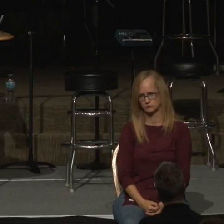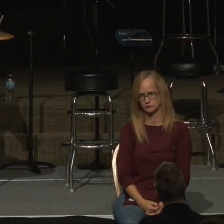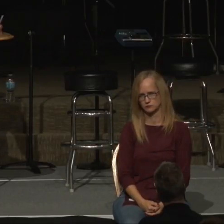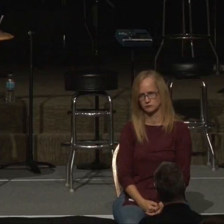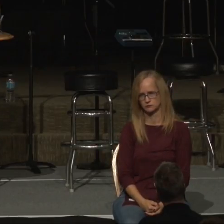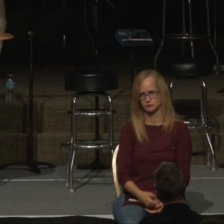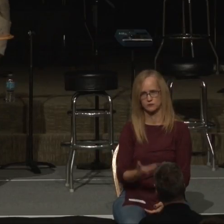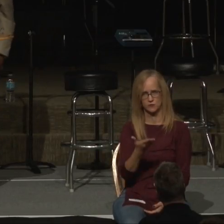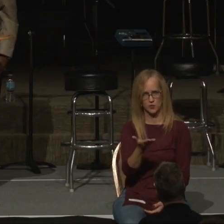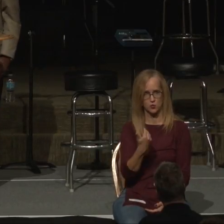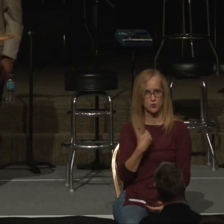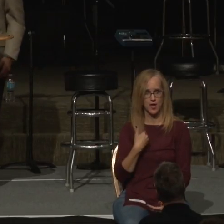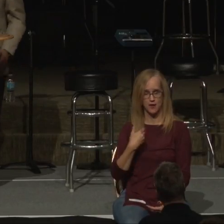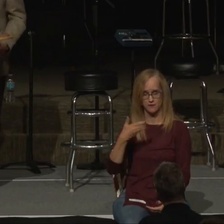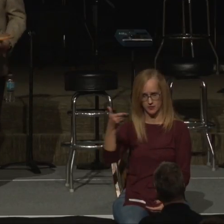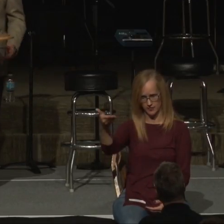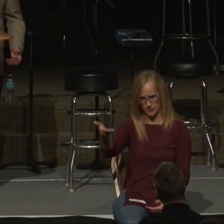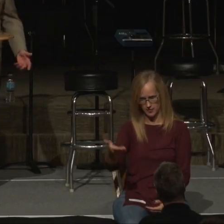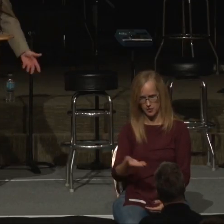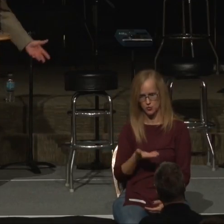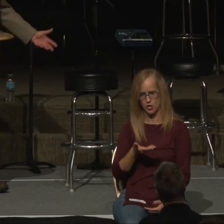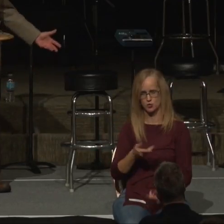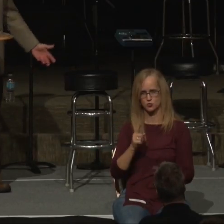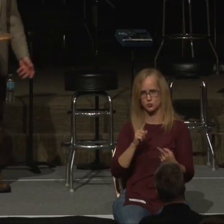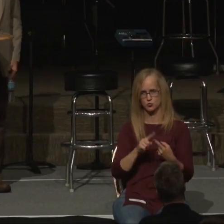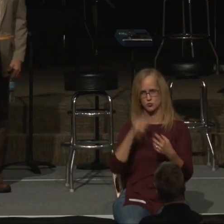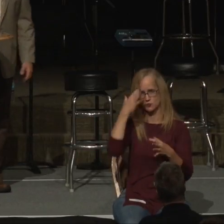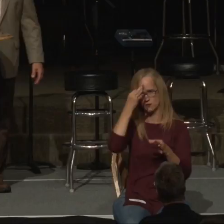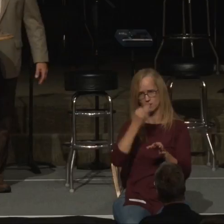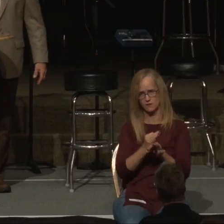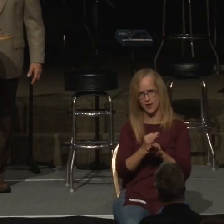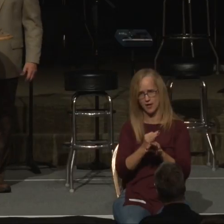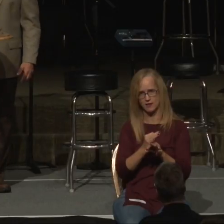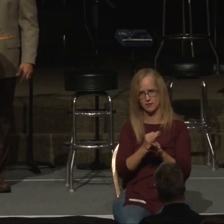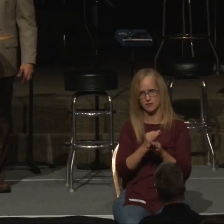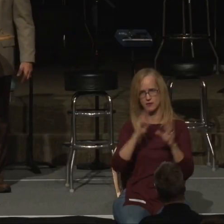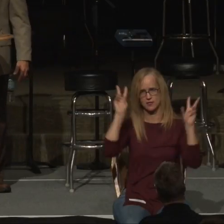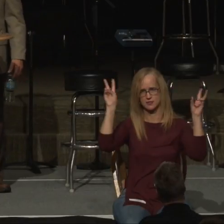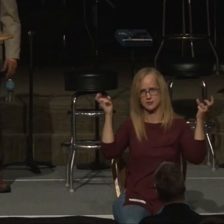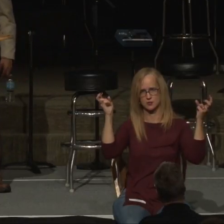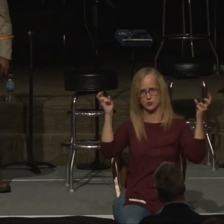So there you have the introduction to the faith series, chair and all.